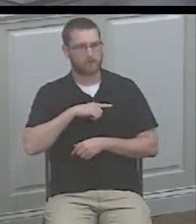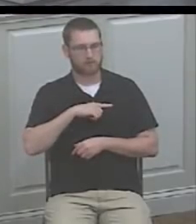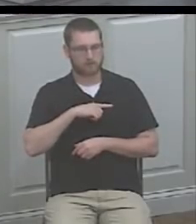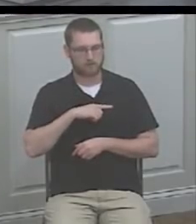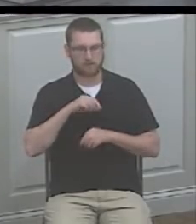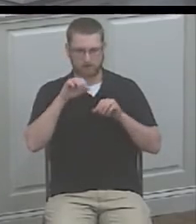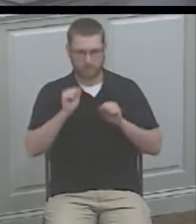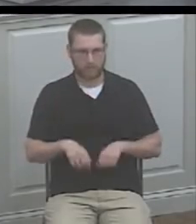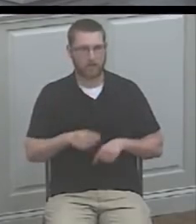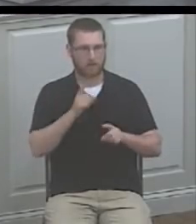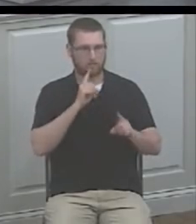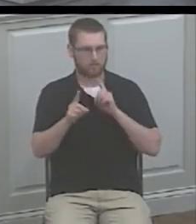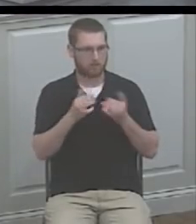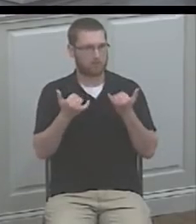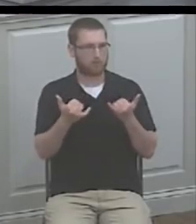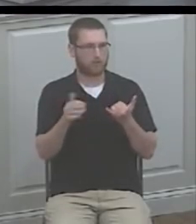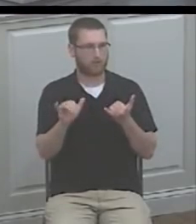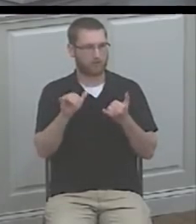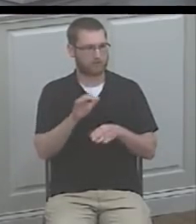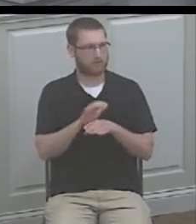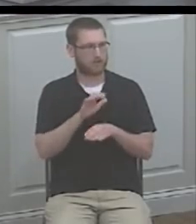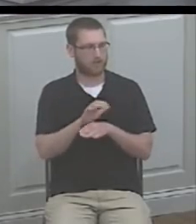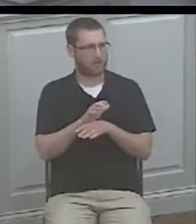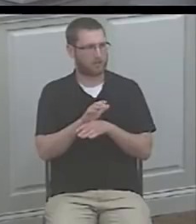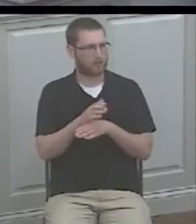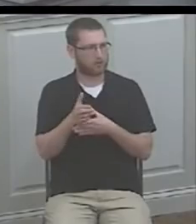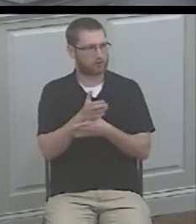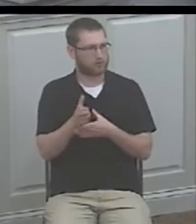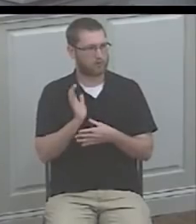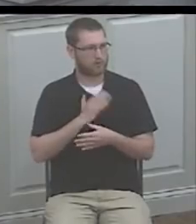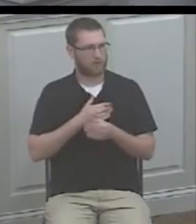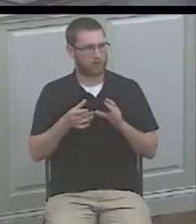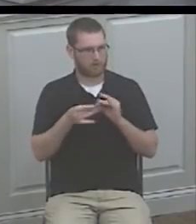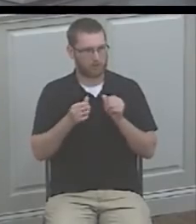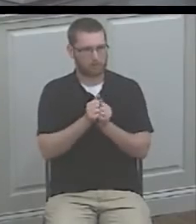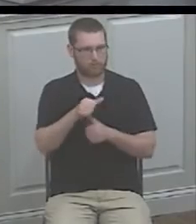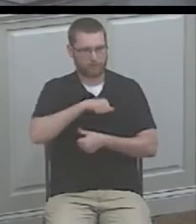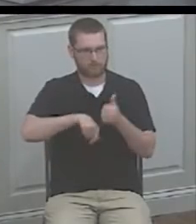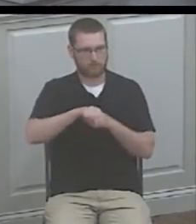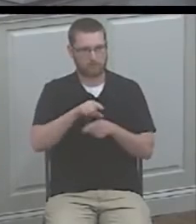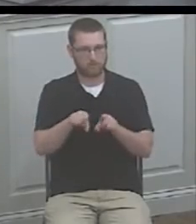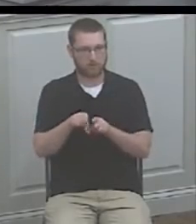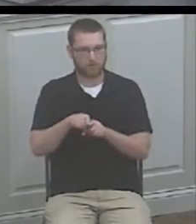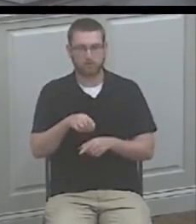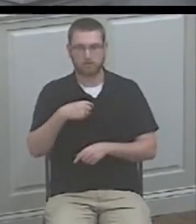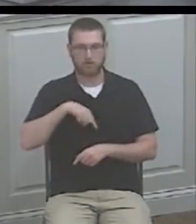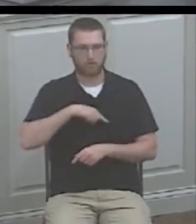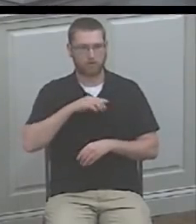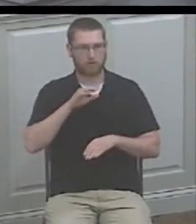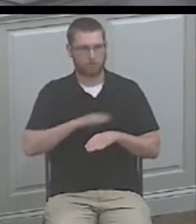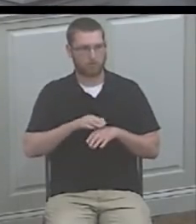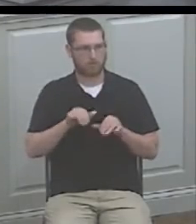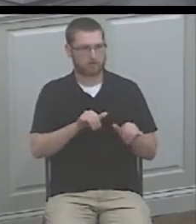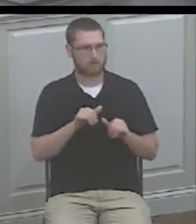we can have this kind of dialogue. We can share our sentiments with each other, and believe it or not, we are on the same